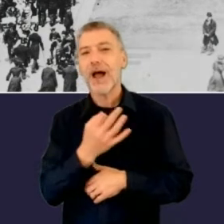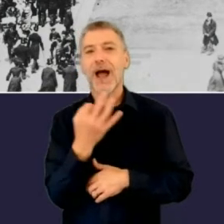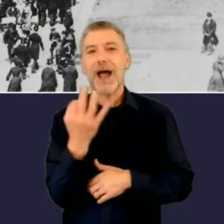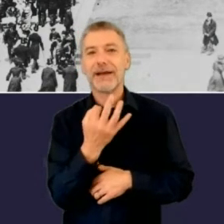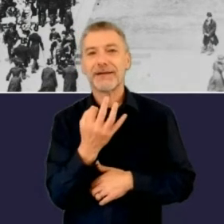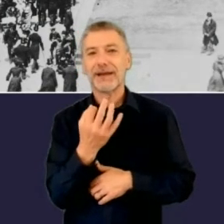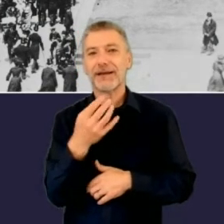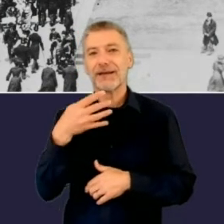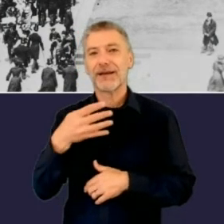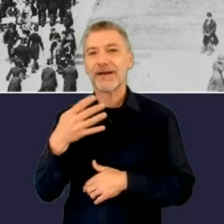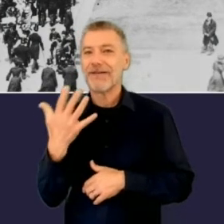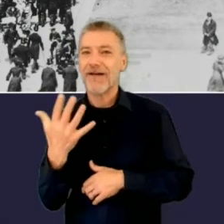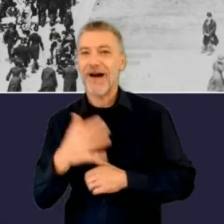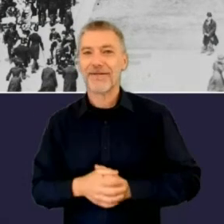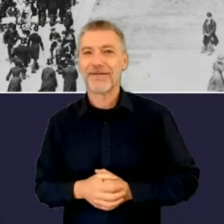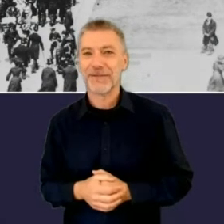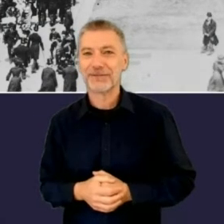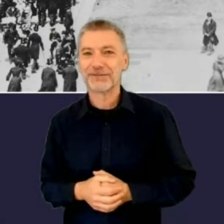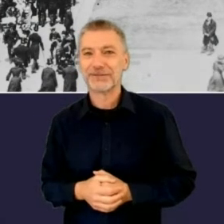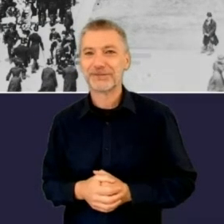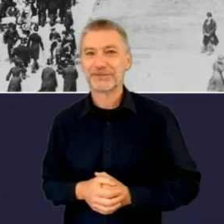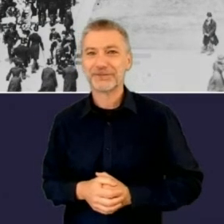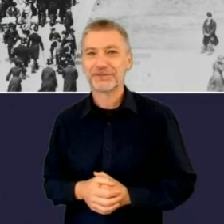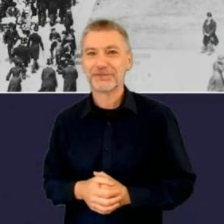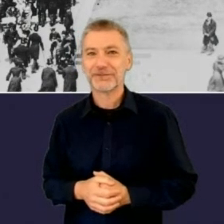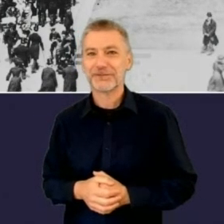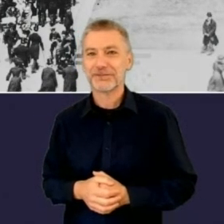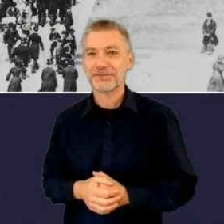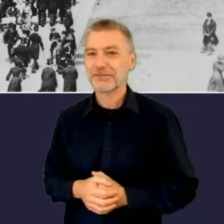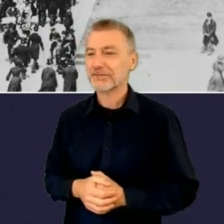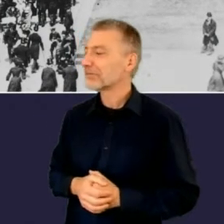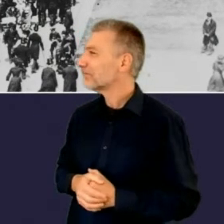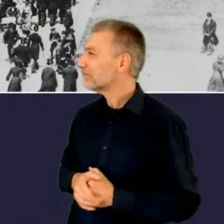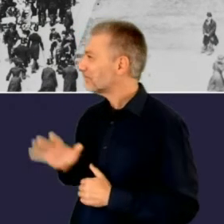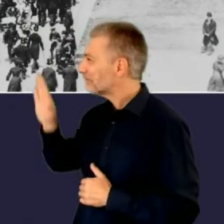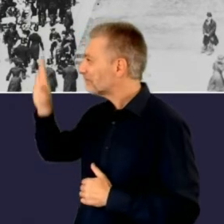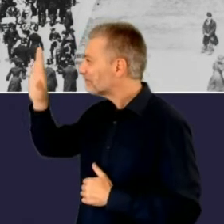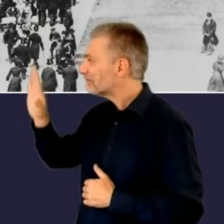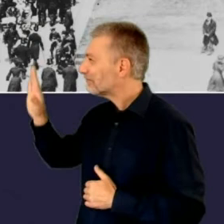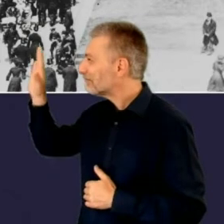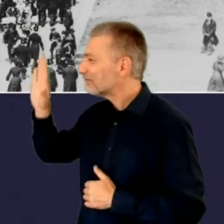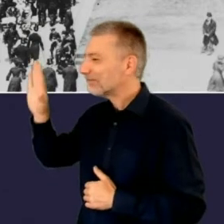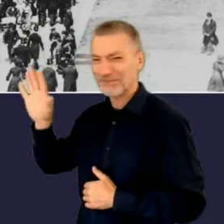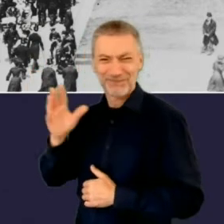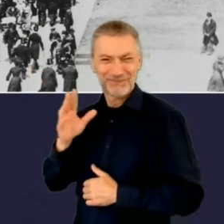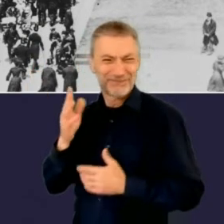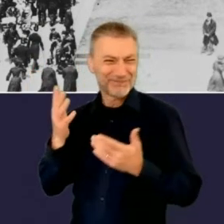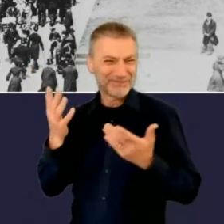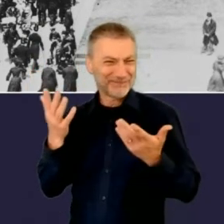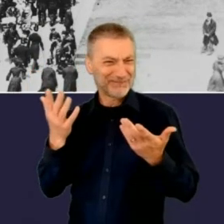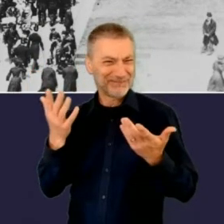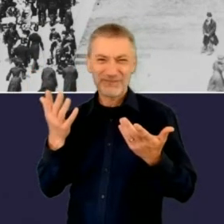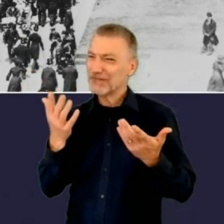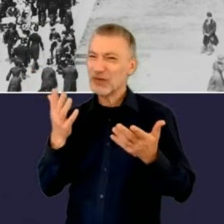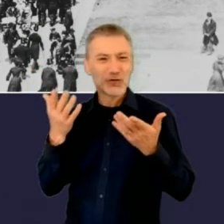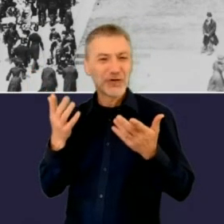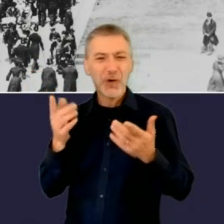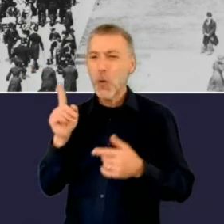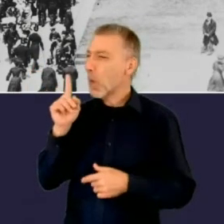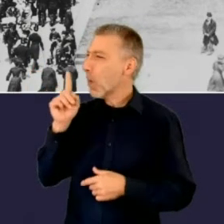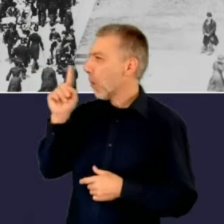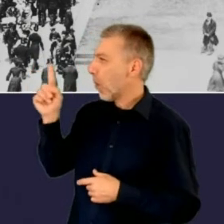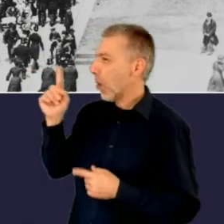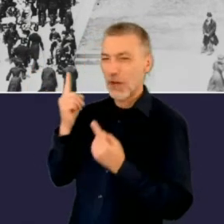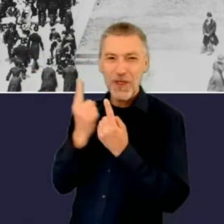you look at this picture quite quickly, you'll see it's quite different to what we're used to today. But there's one part of this picture